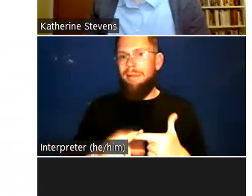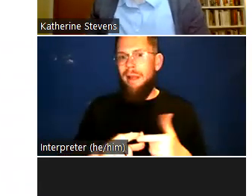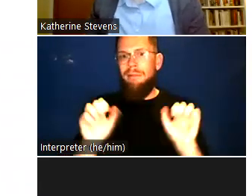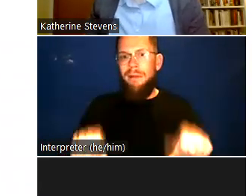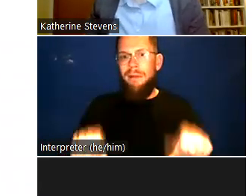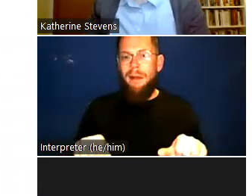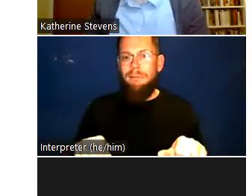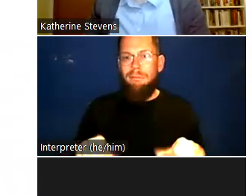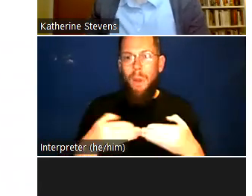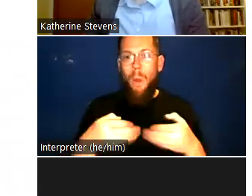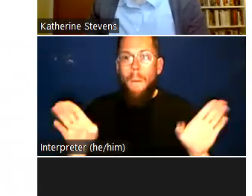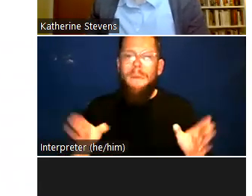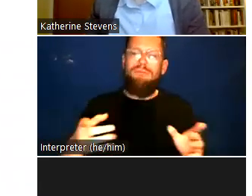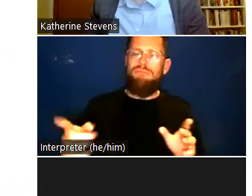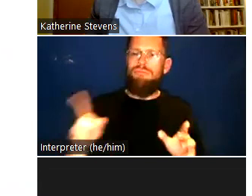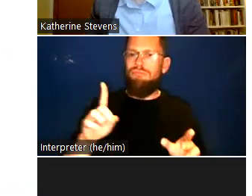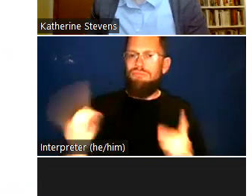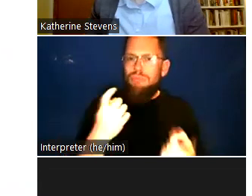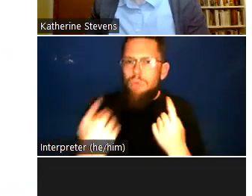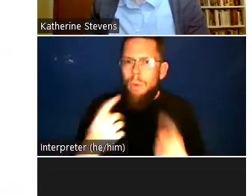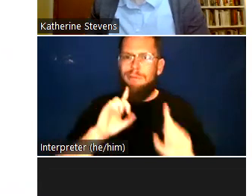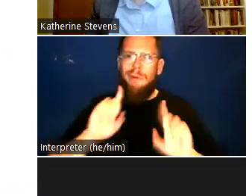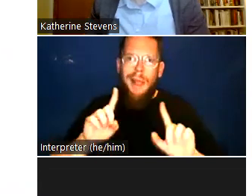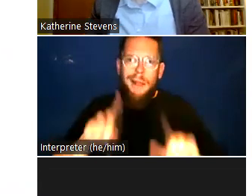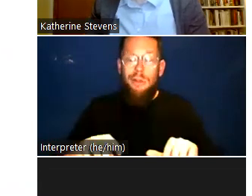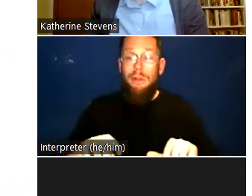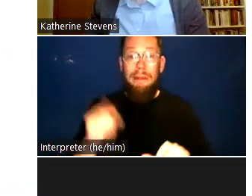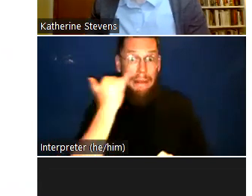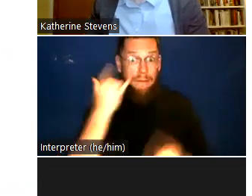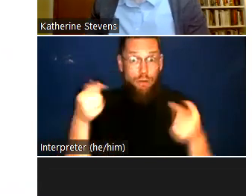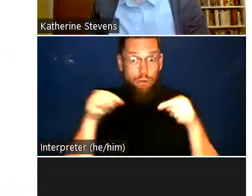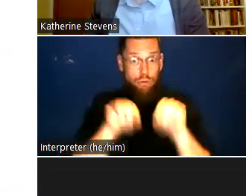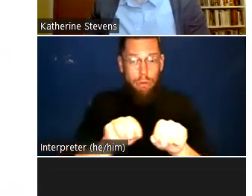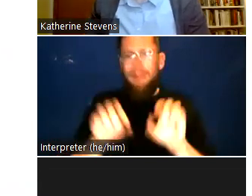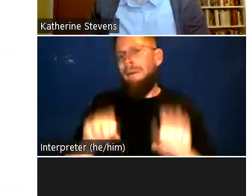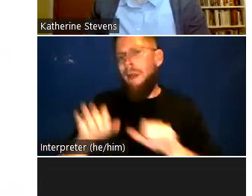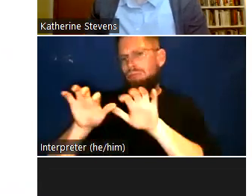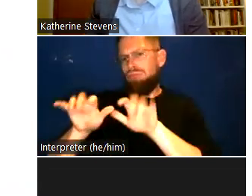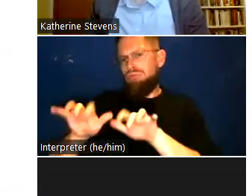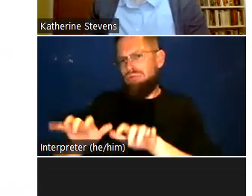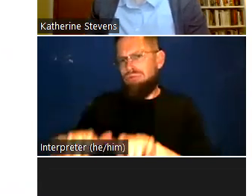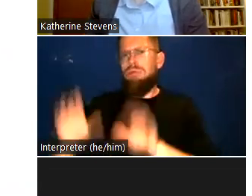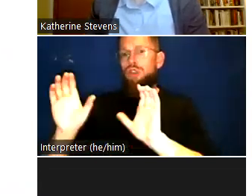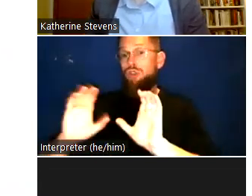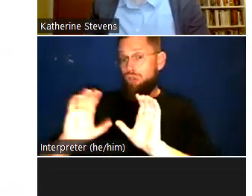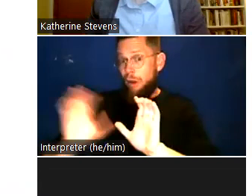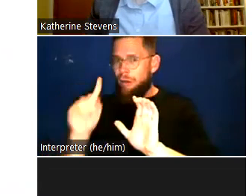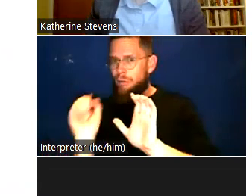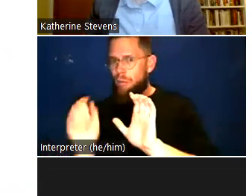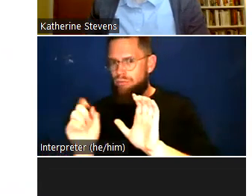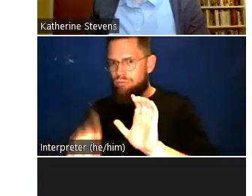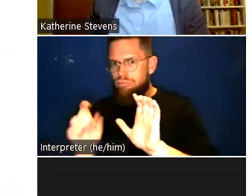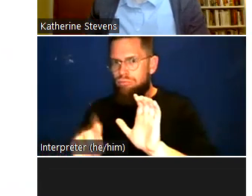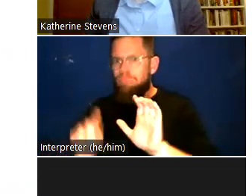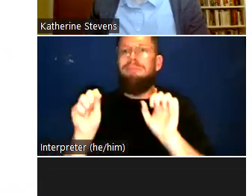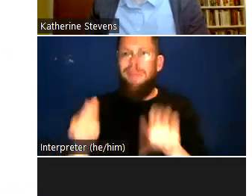the question and answer. But please feel free to enter questions that you have in the chat while I'm speaking, and we'll make sure to attend to those